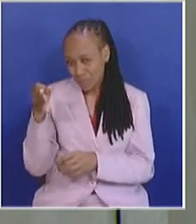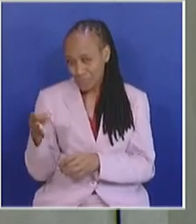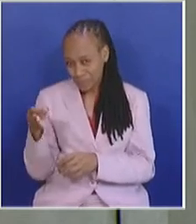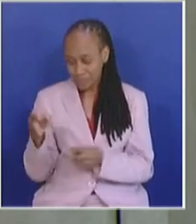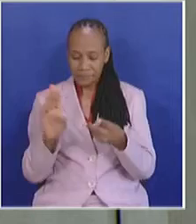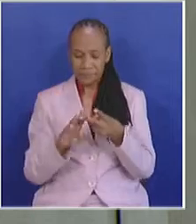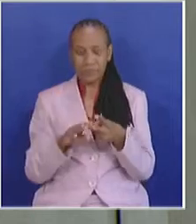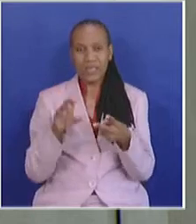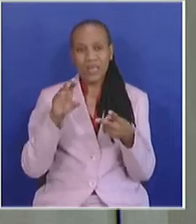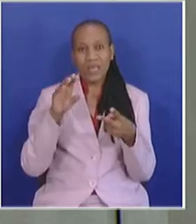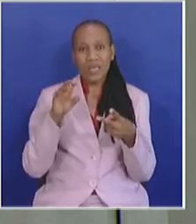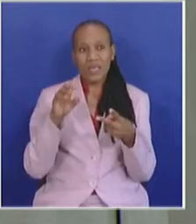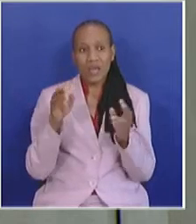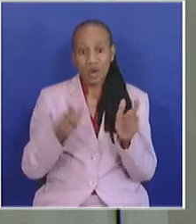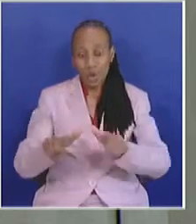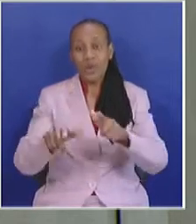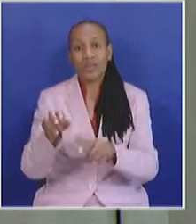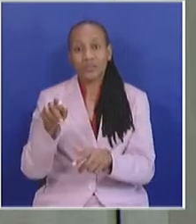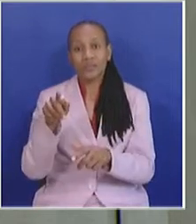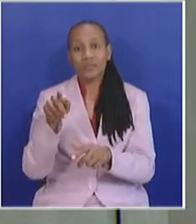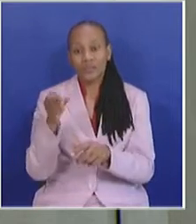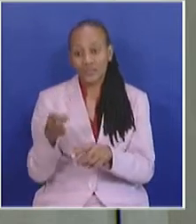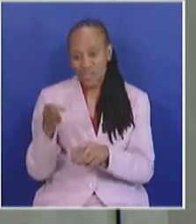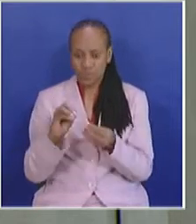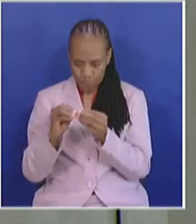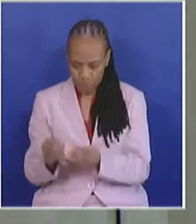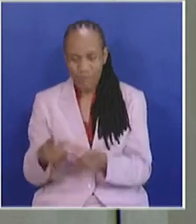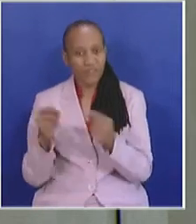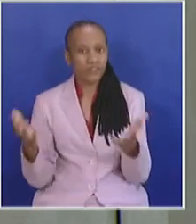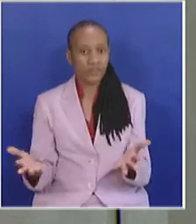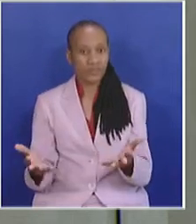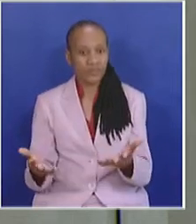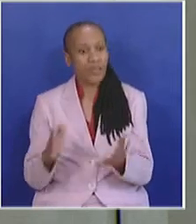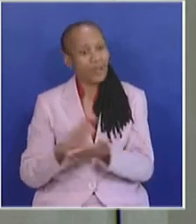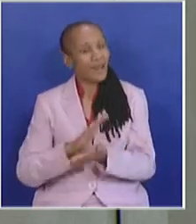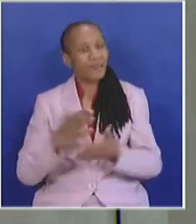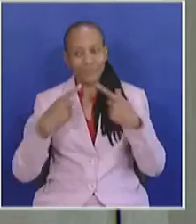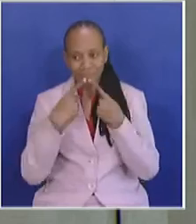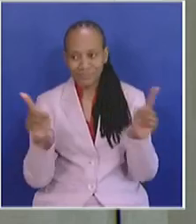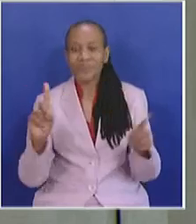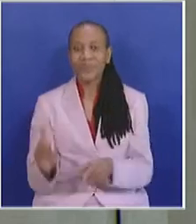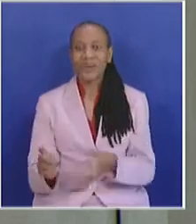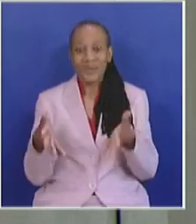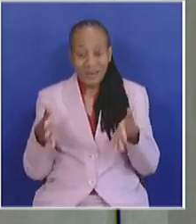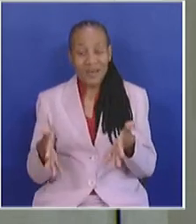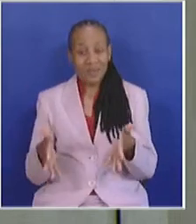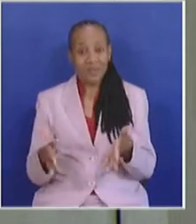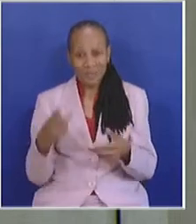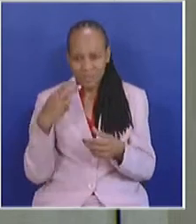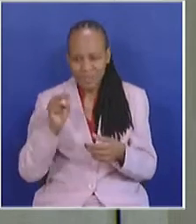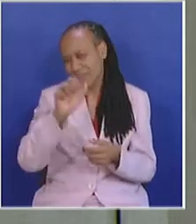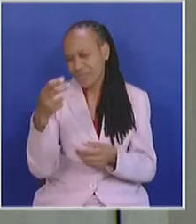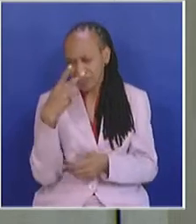298 Shosholoza mail coaches. I'm also pleased to announce that the road challenges currently experienced in